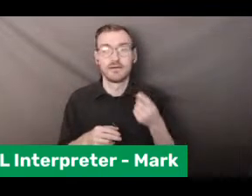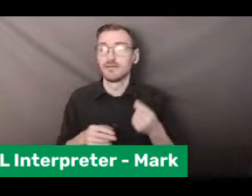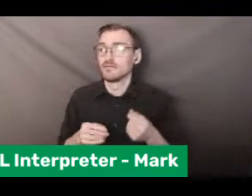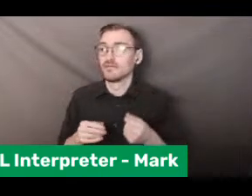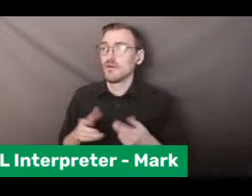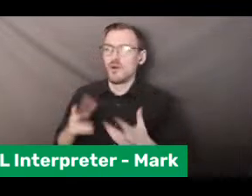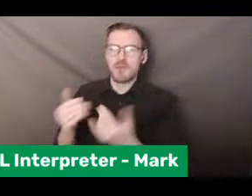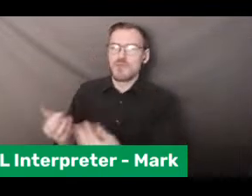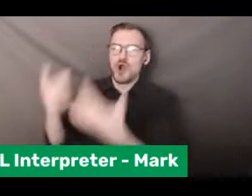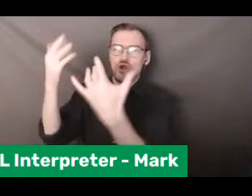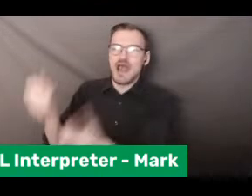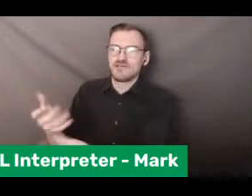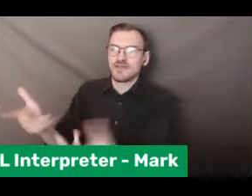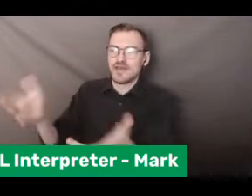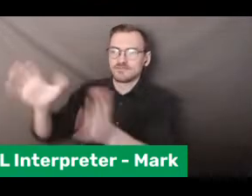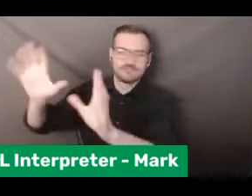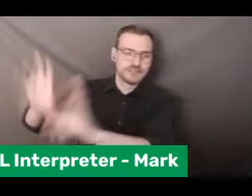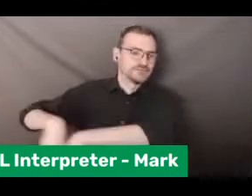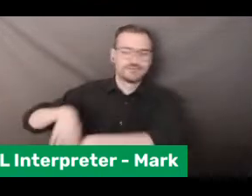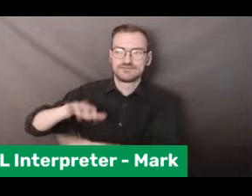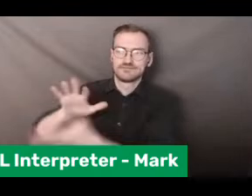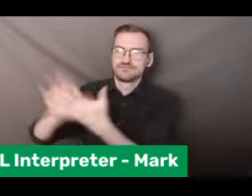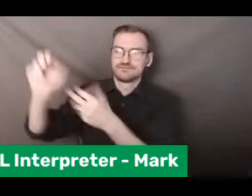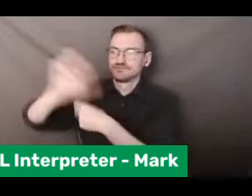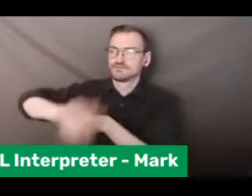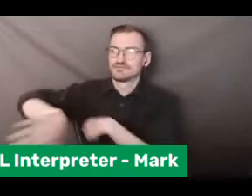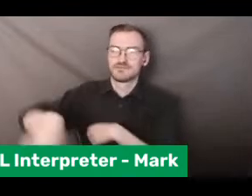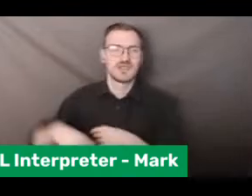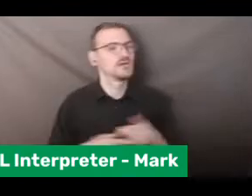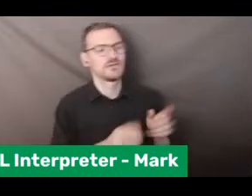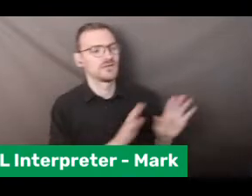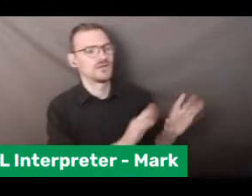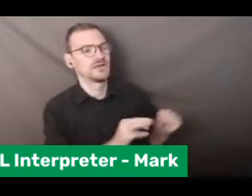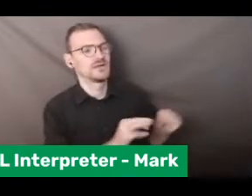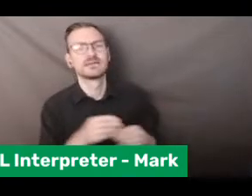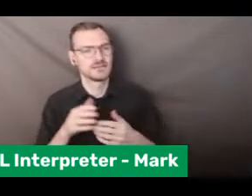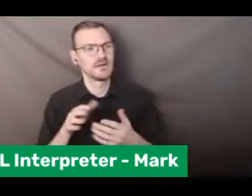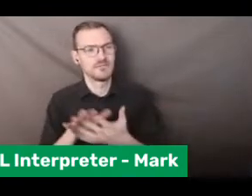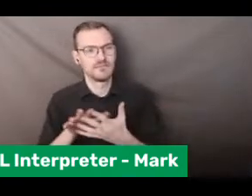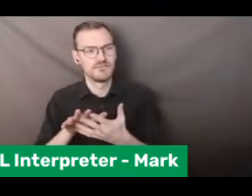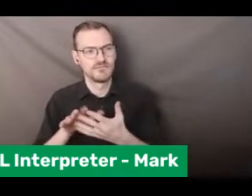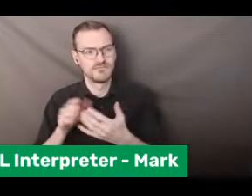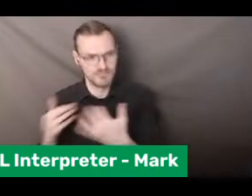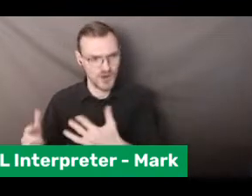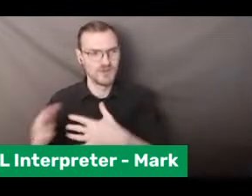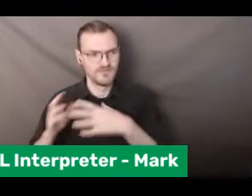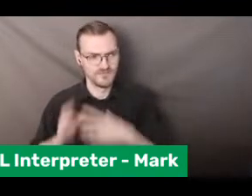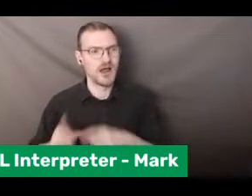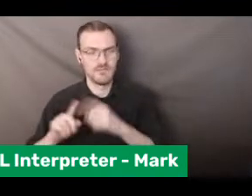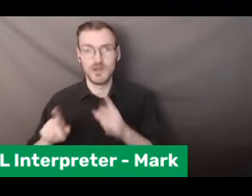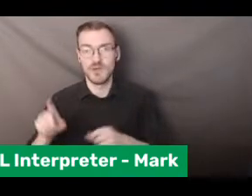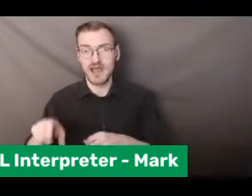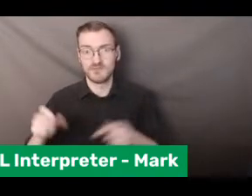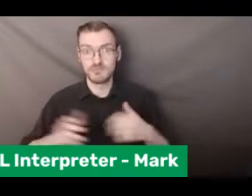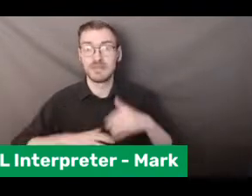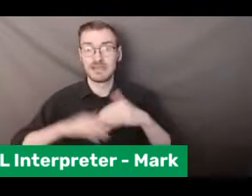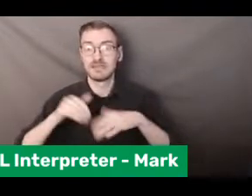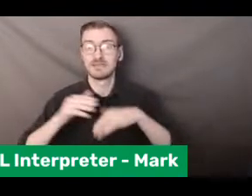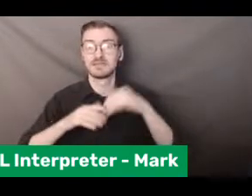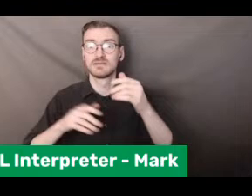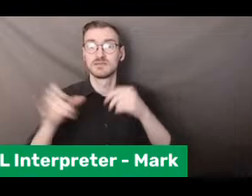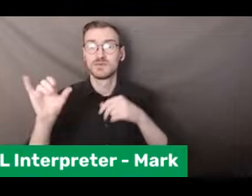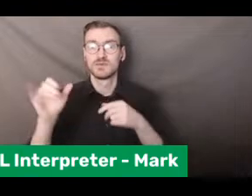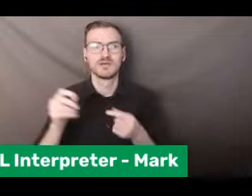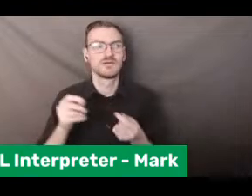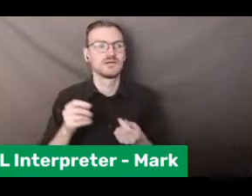too. At the same time, it's not a linear process of, oh, we got to get rid of it before we can rebuild. It actually happens at